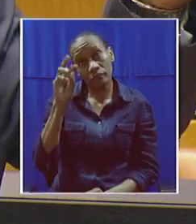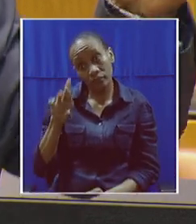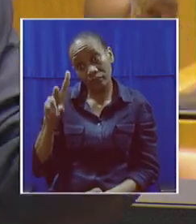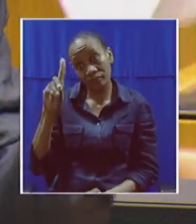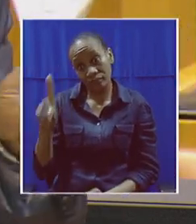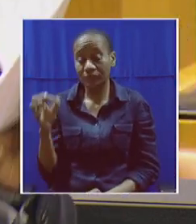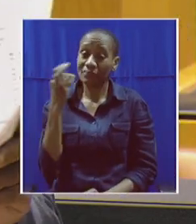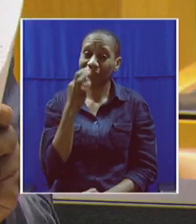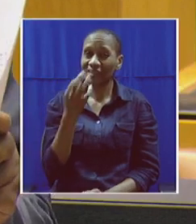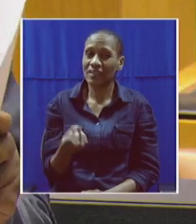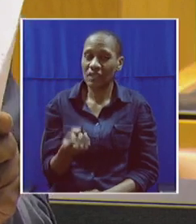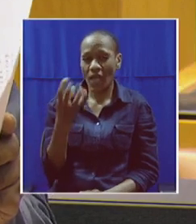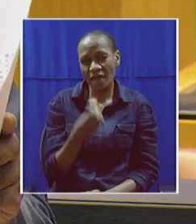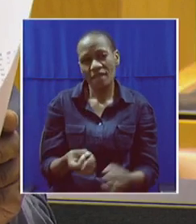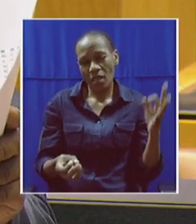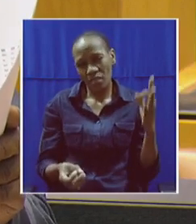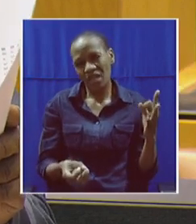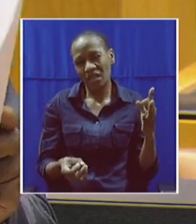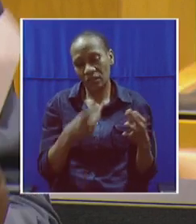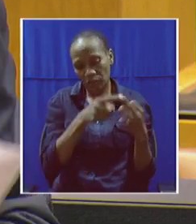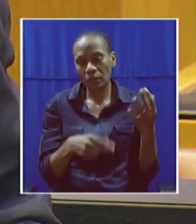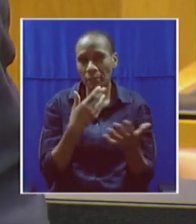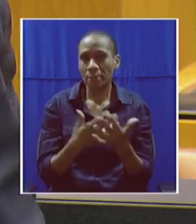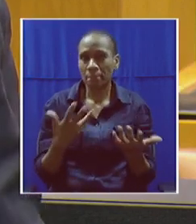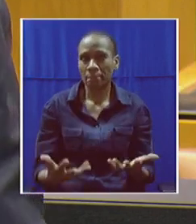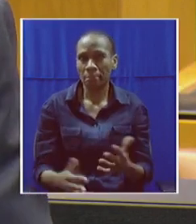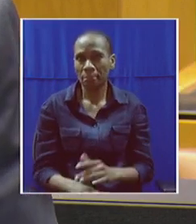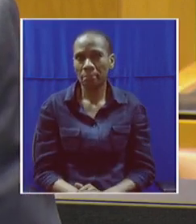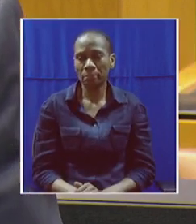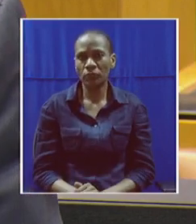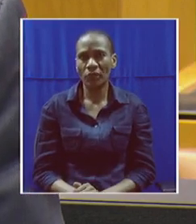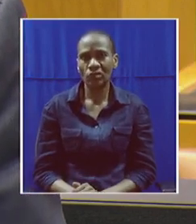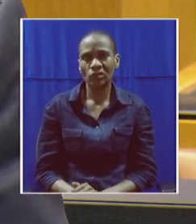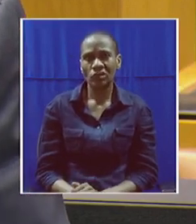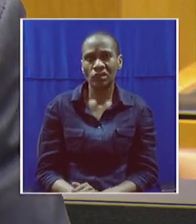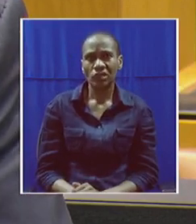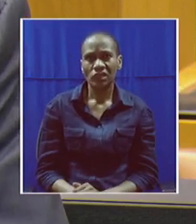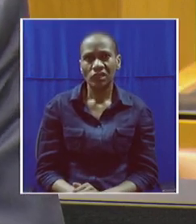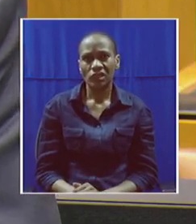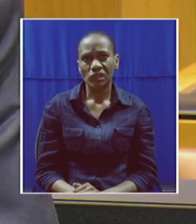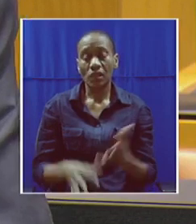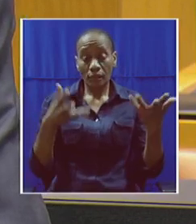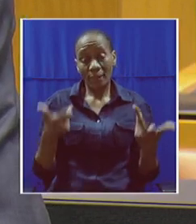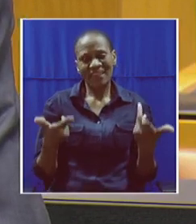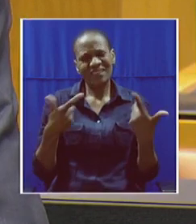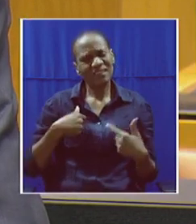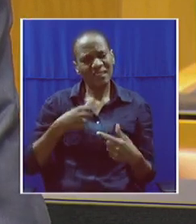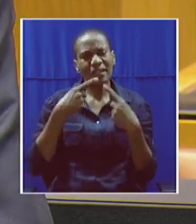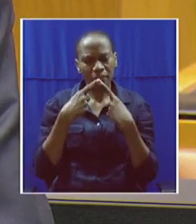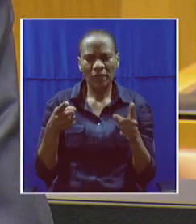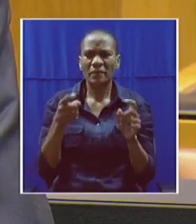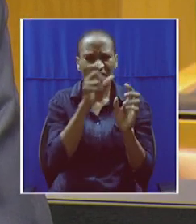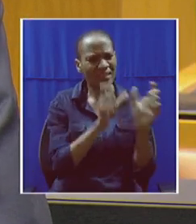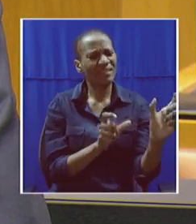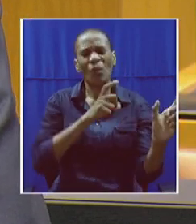amongst many who attended but you are hung up about har because of your intellectual